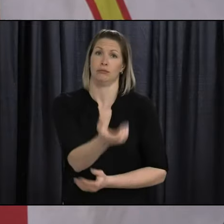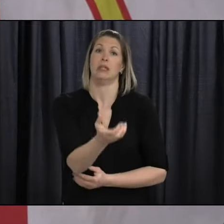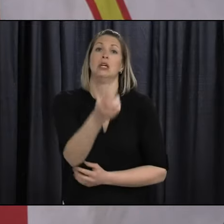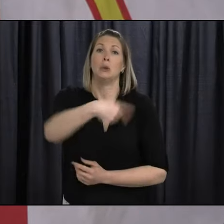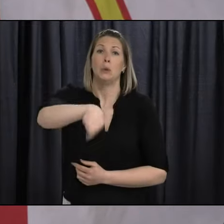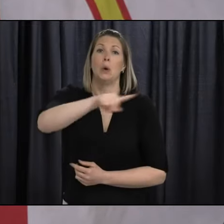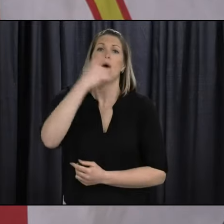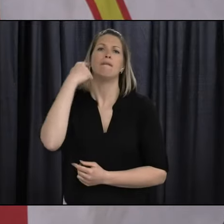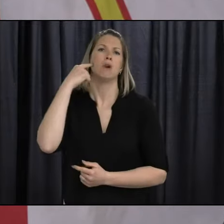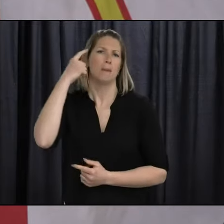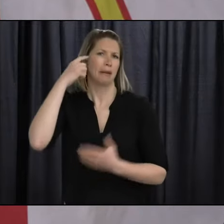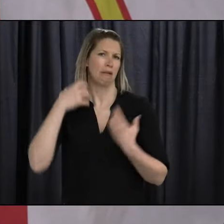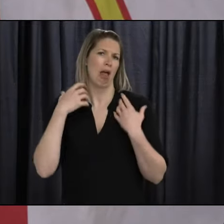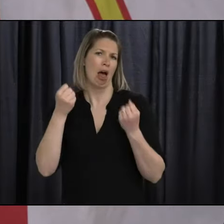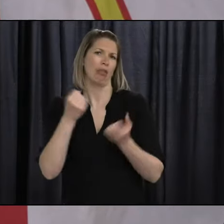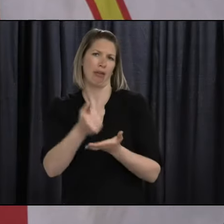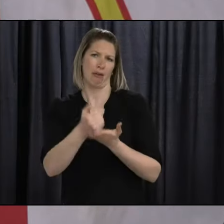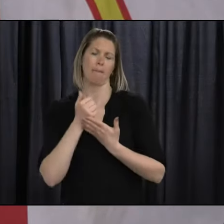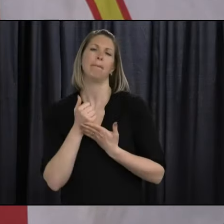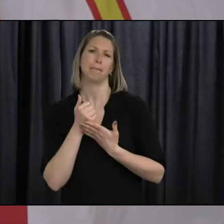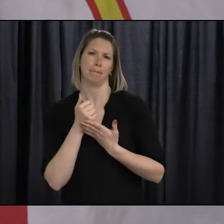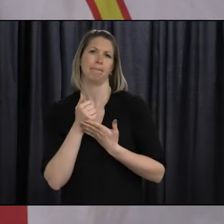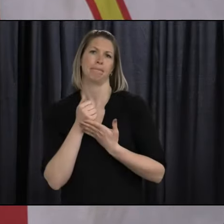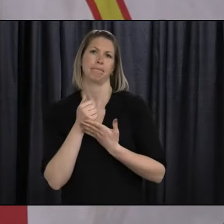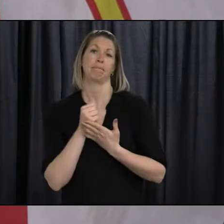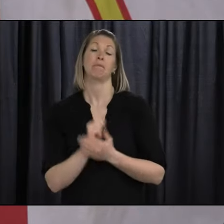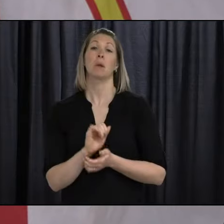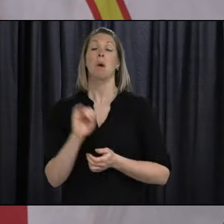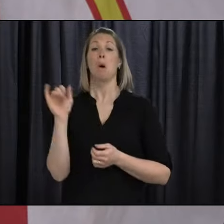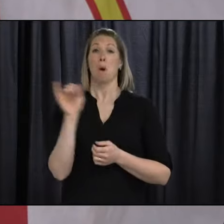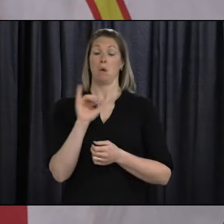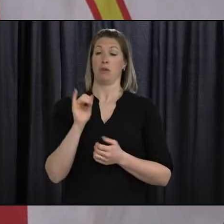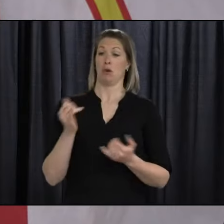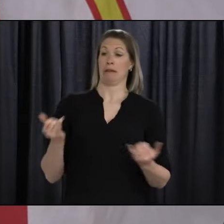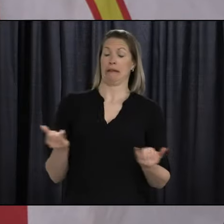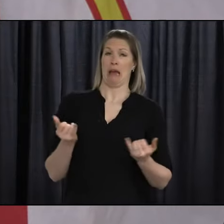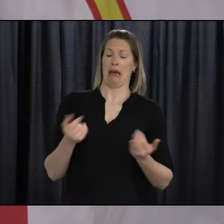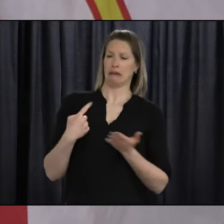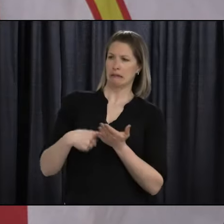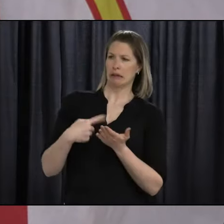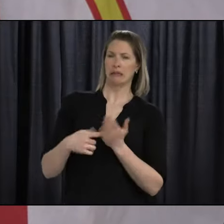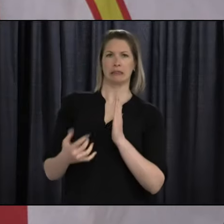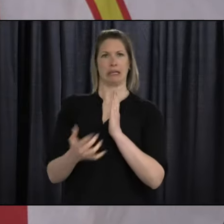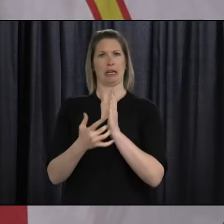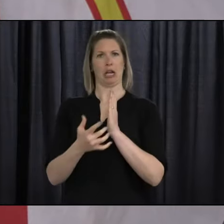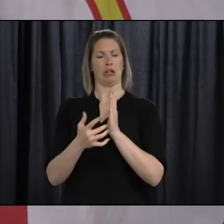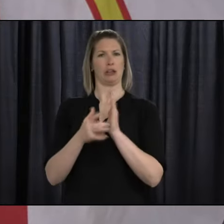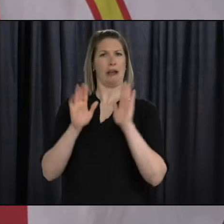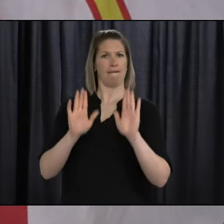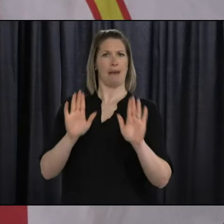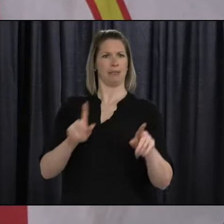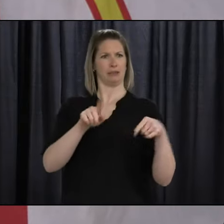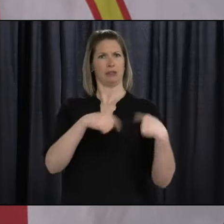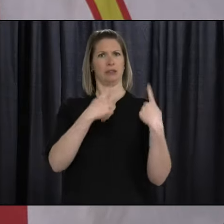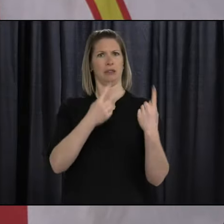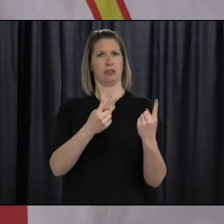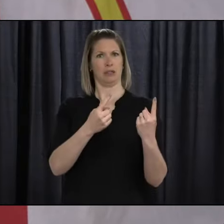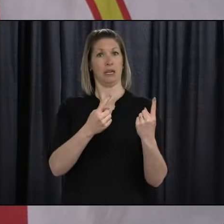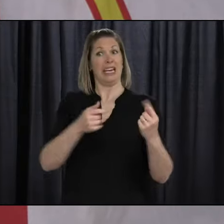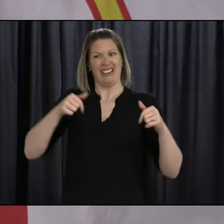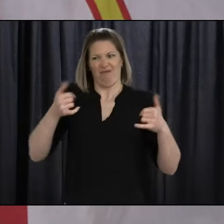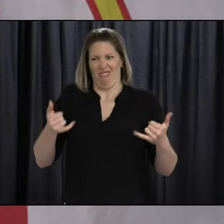us talk quite a bit at this table on a daily basis, the use of technology has helped us get through this pandemic, but also has a lot of